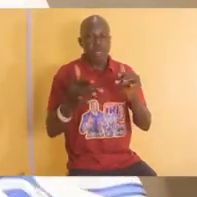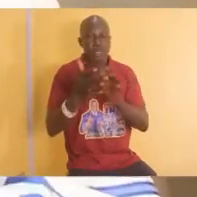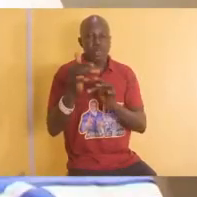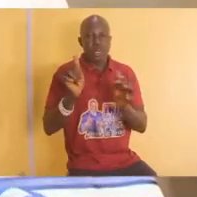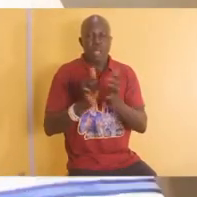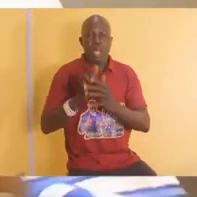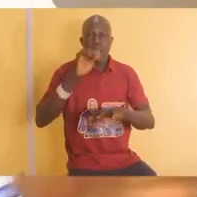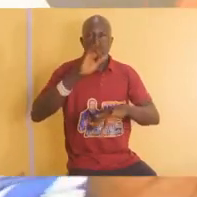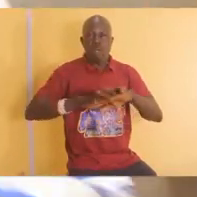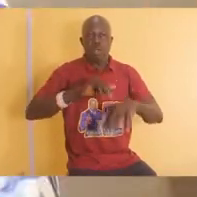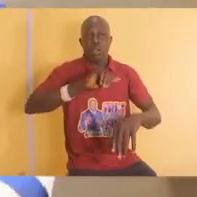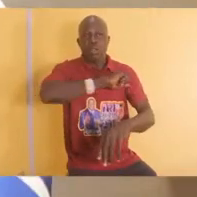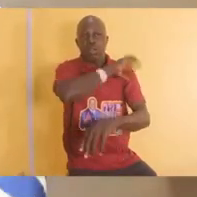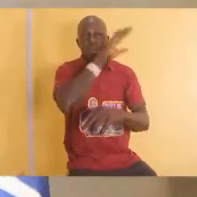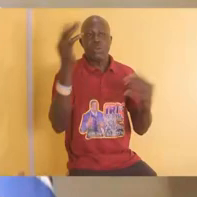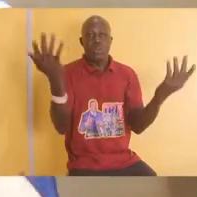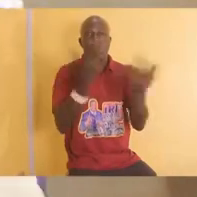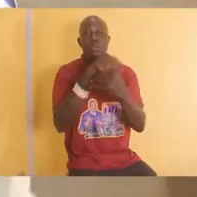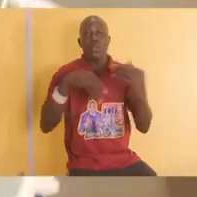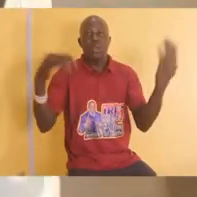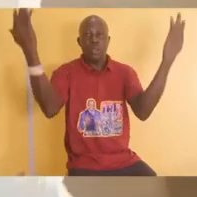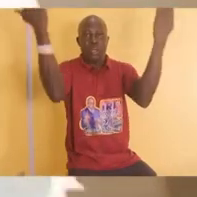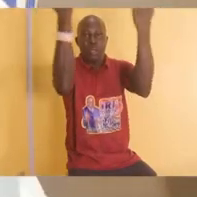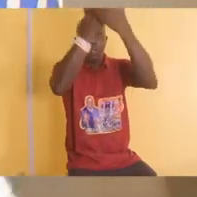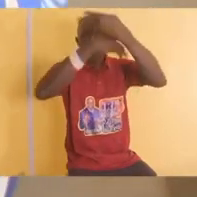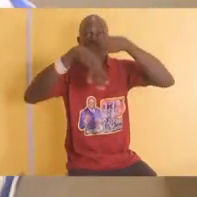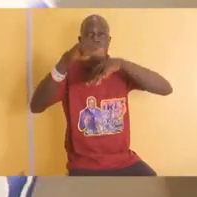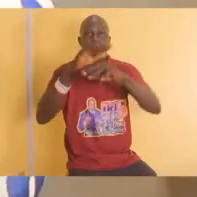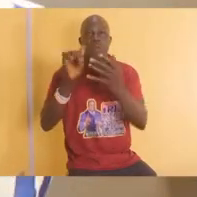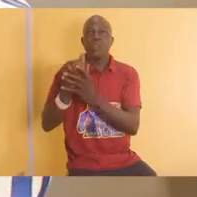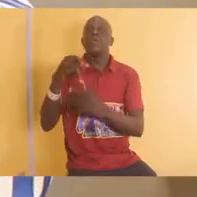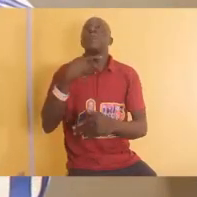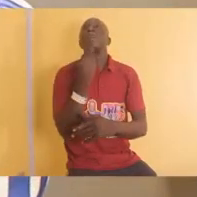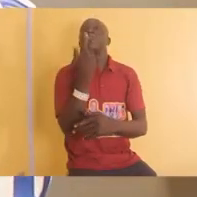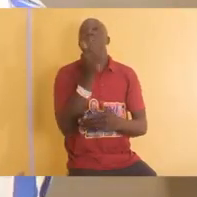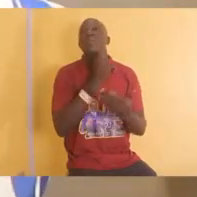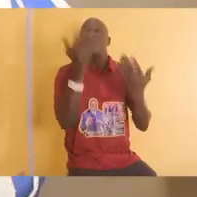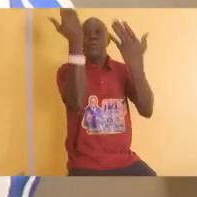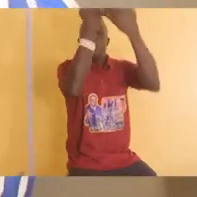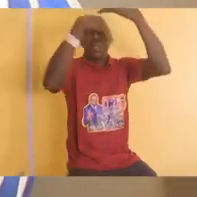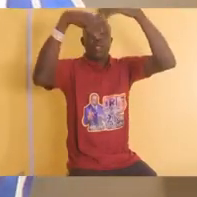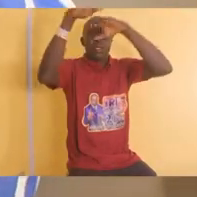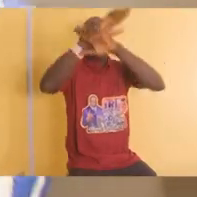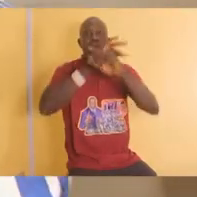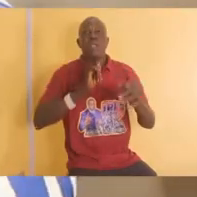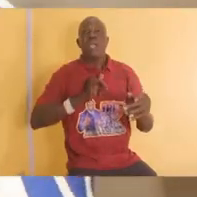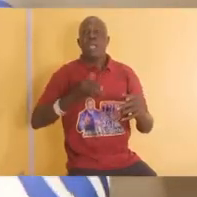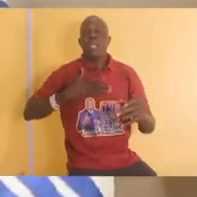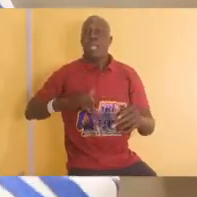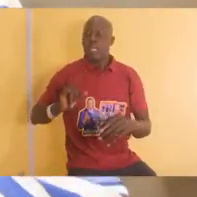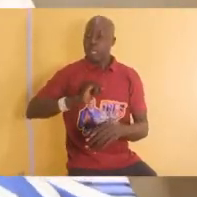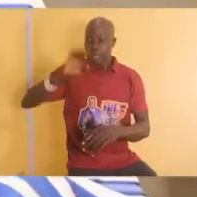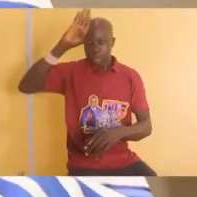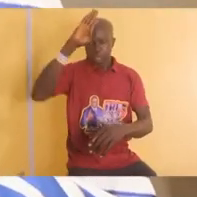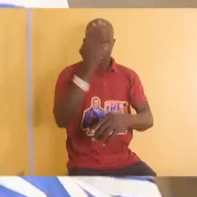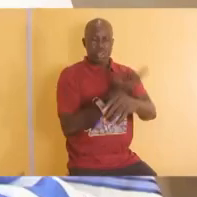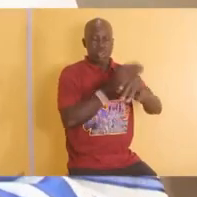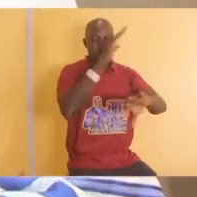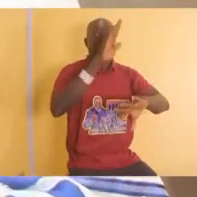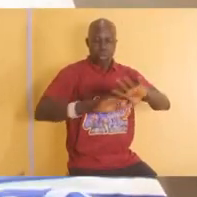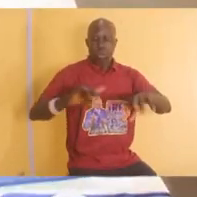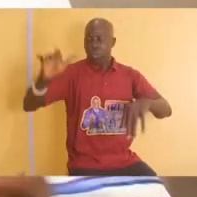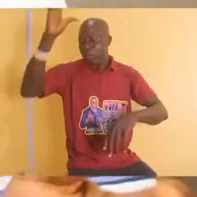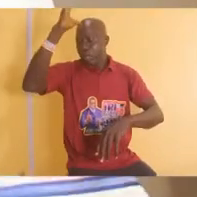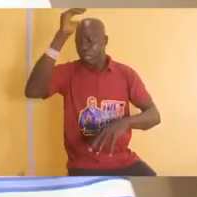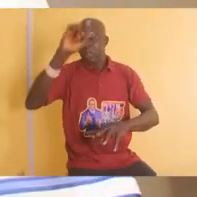I challenge the host of heaven. In the voice of heaven. The Son is calling the